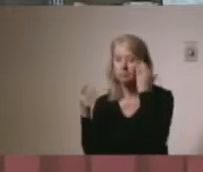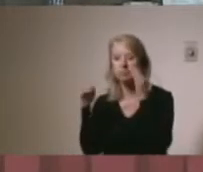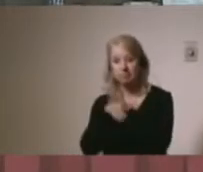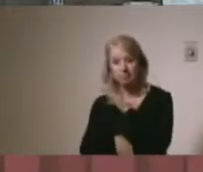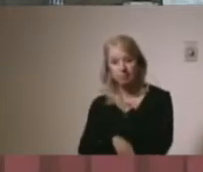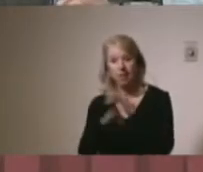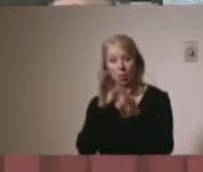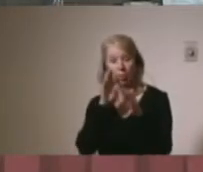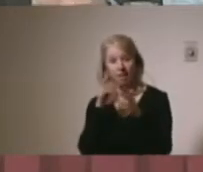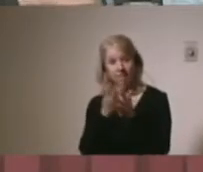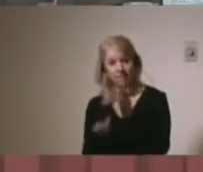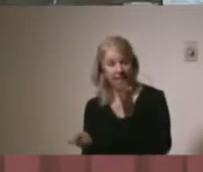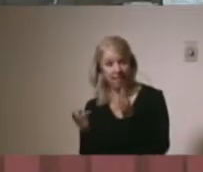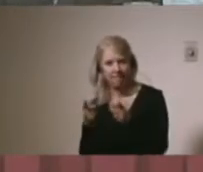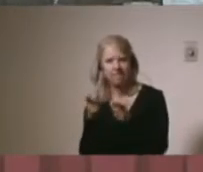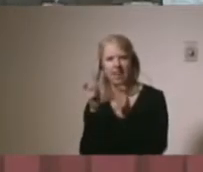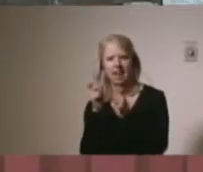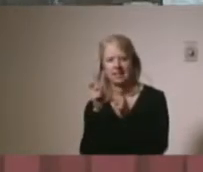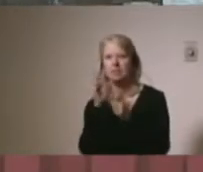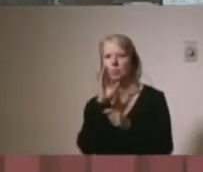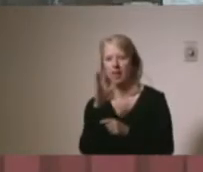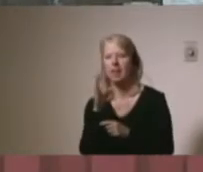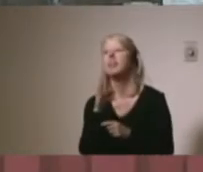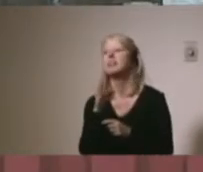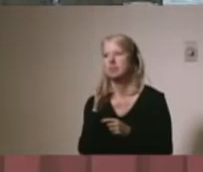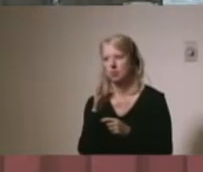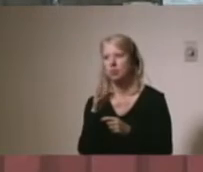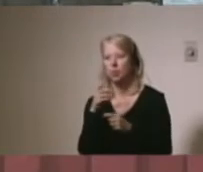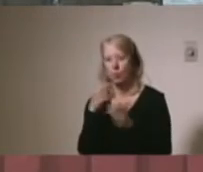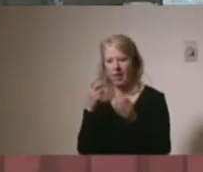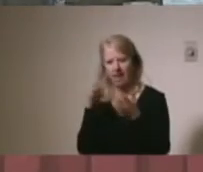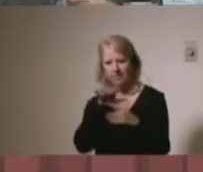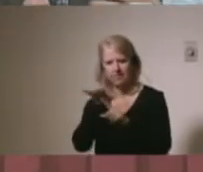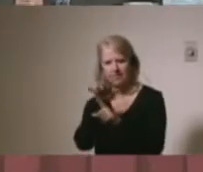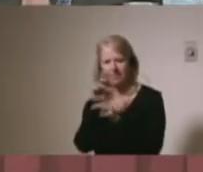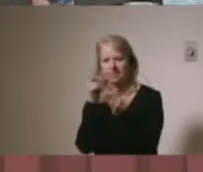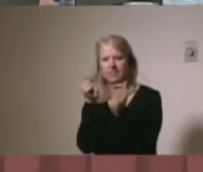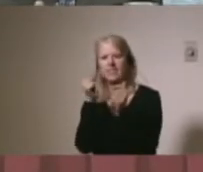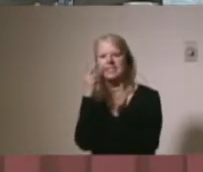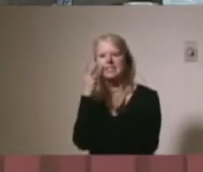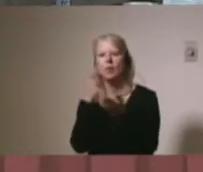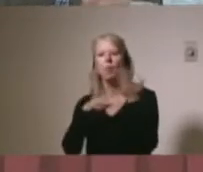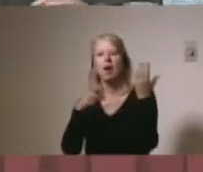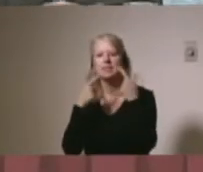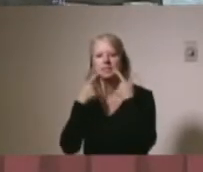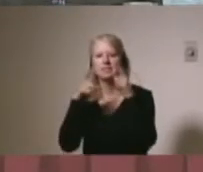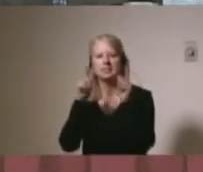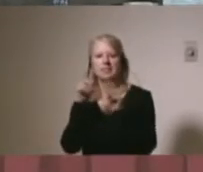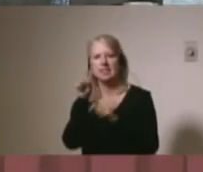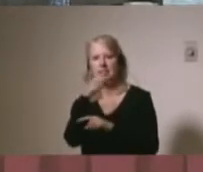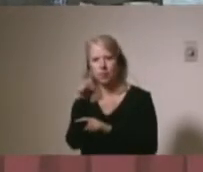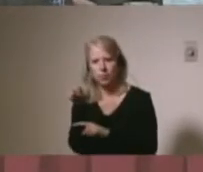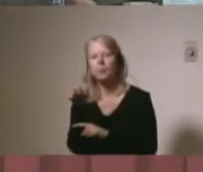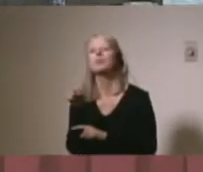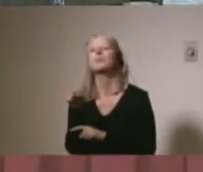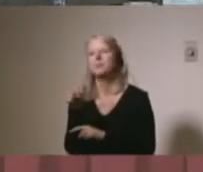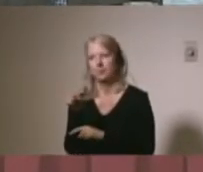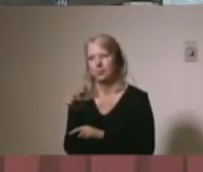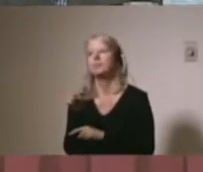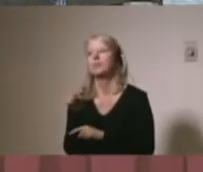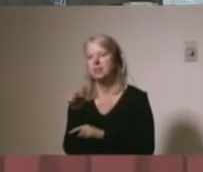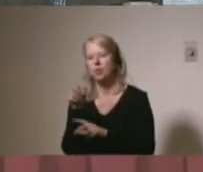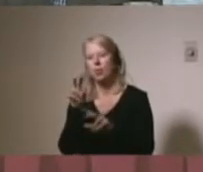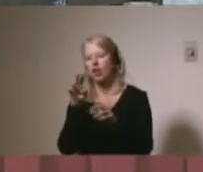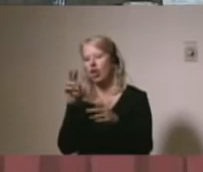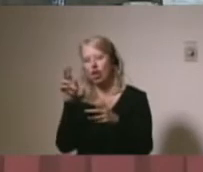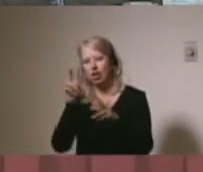going to fail quick, so we can get to what is successful. And that's what they want to do. So they're looking at all these sorts